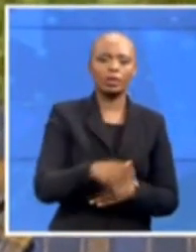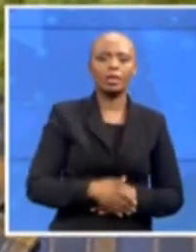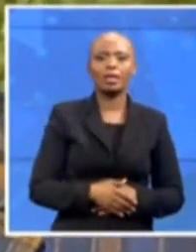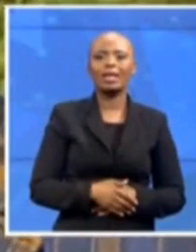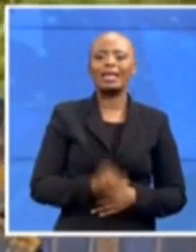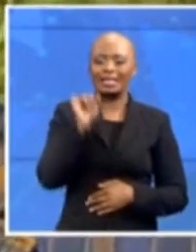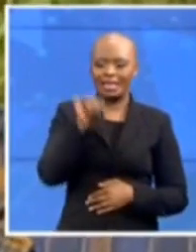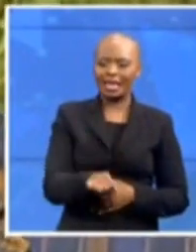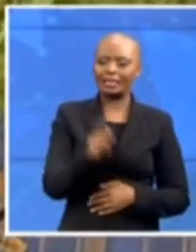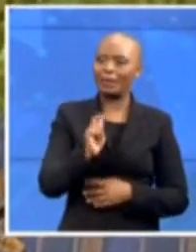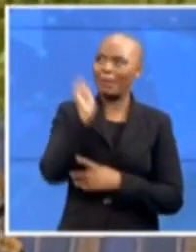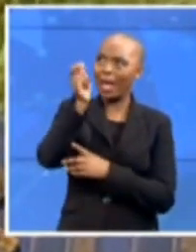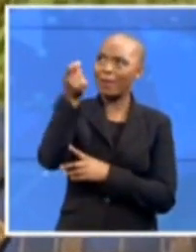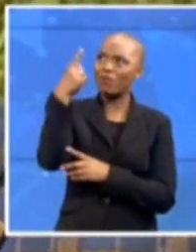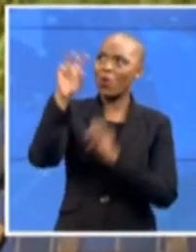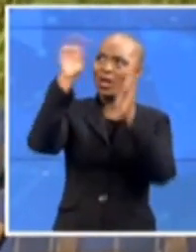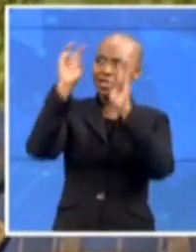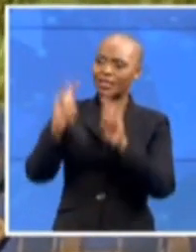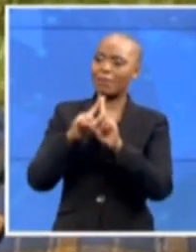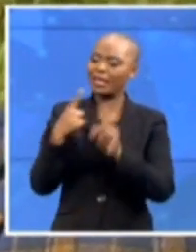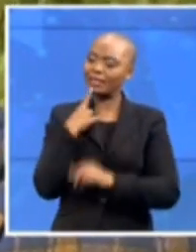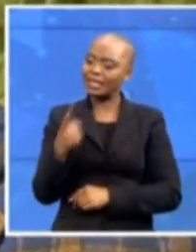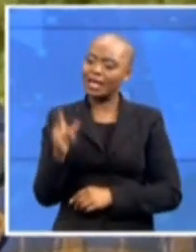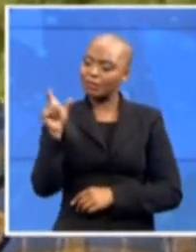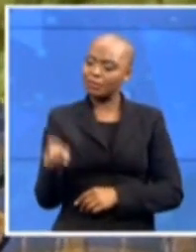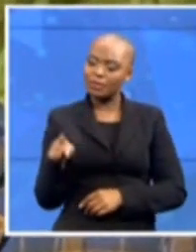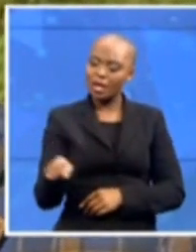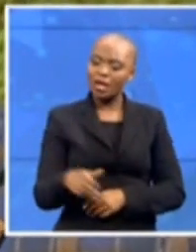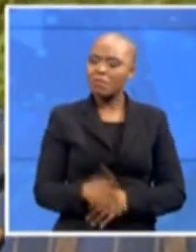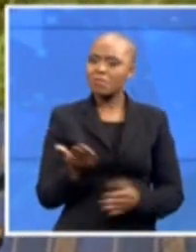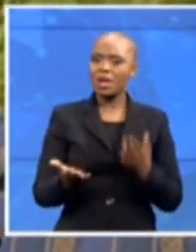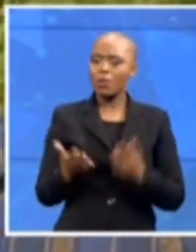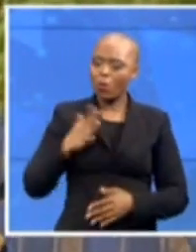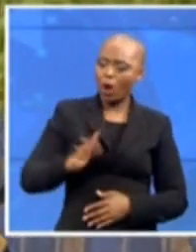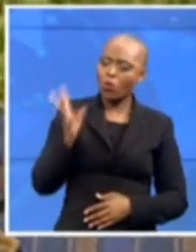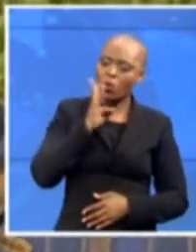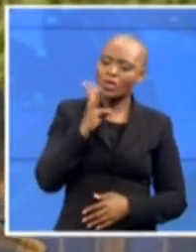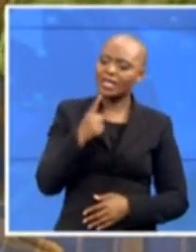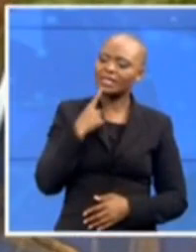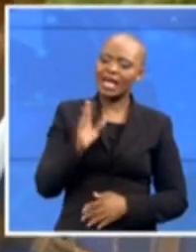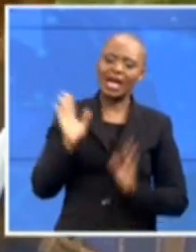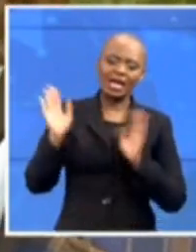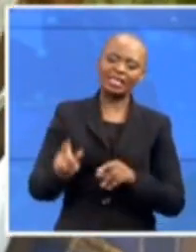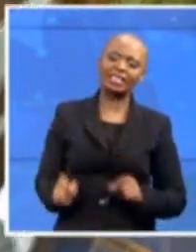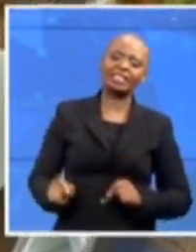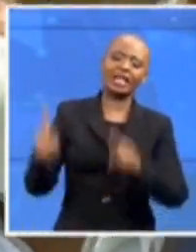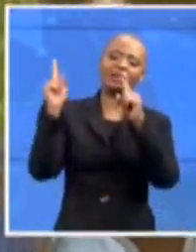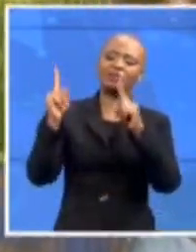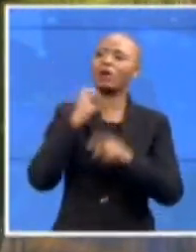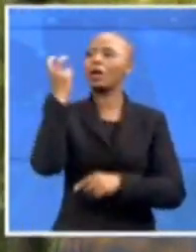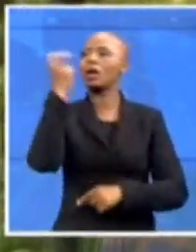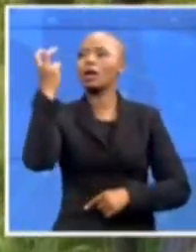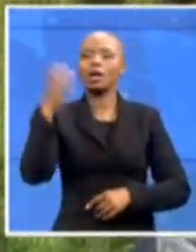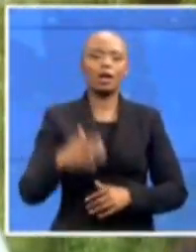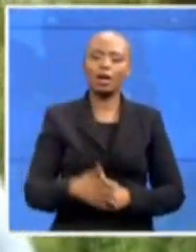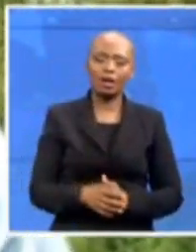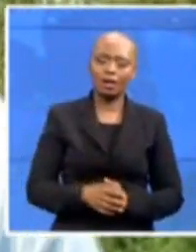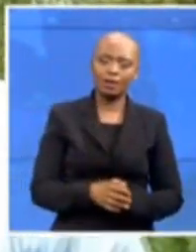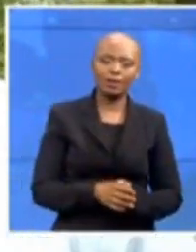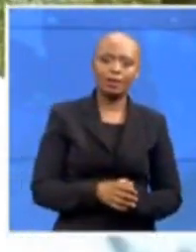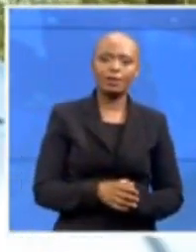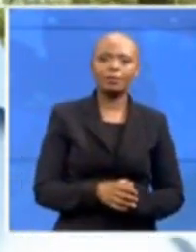when they are thirsty and they want to have water to cook for themselves and bath. Thank you so much, Chief. Thank you so much. Thank you so much,